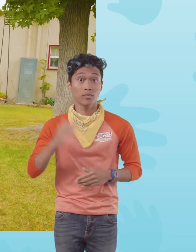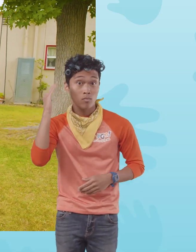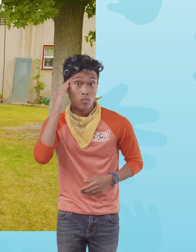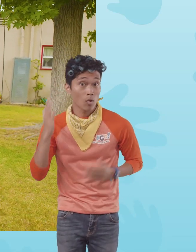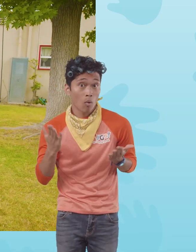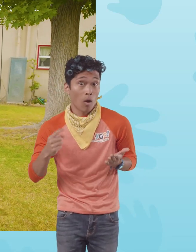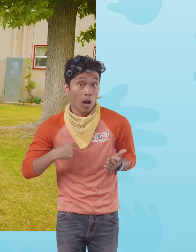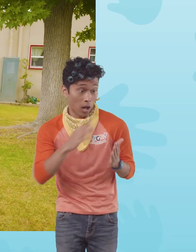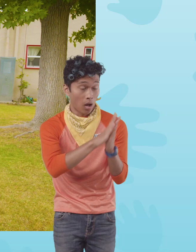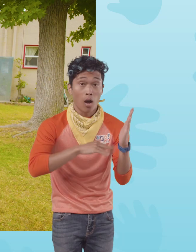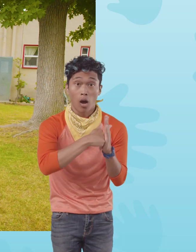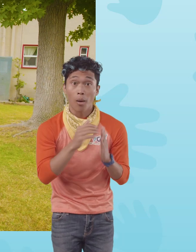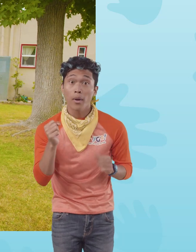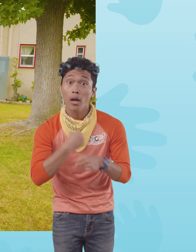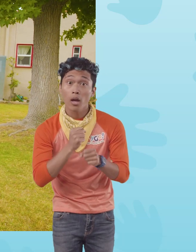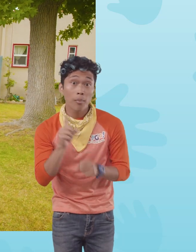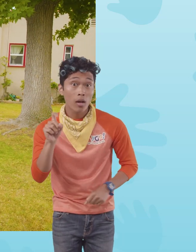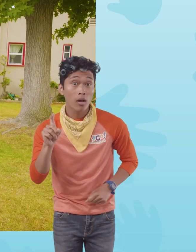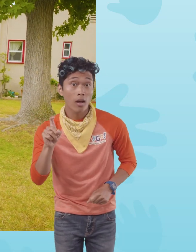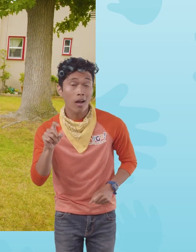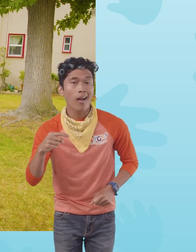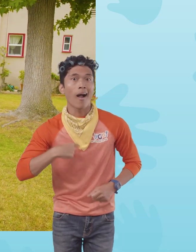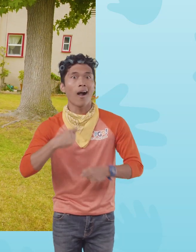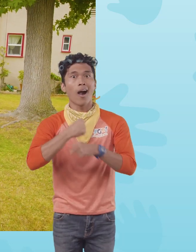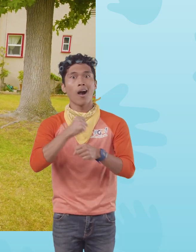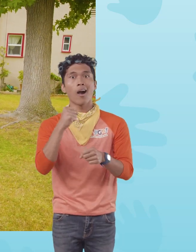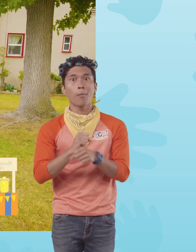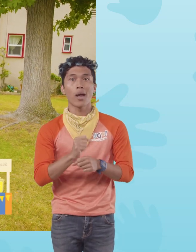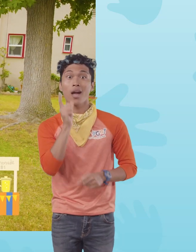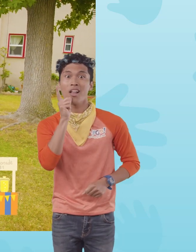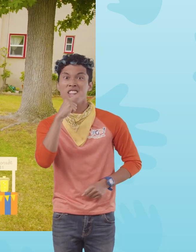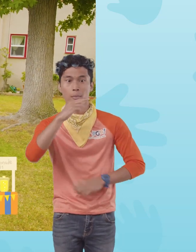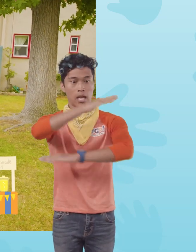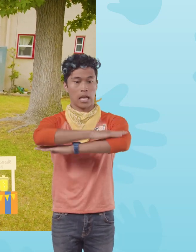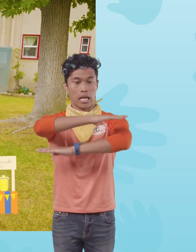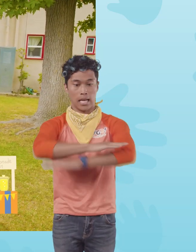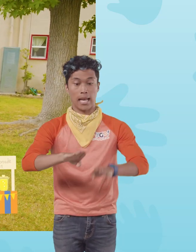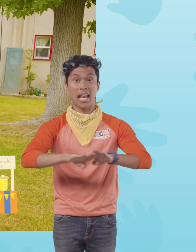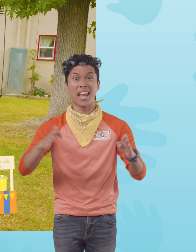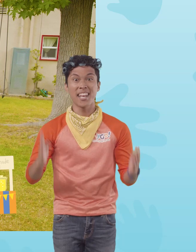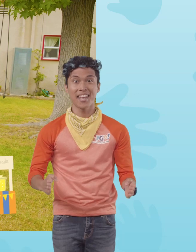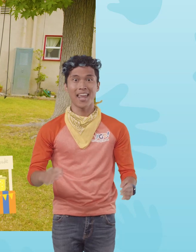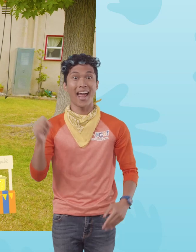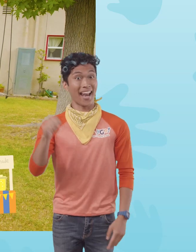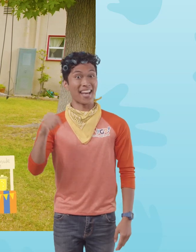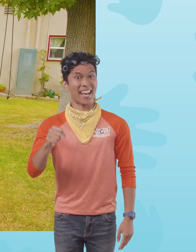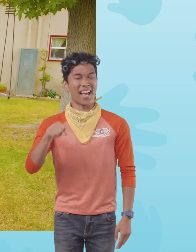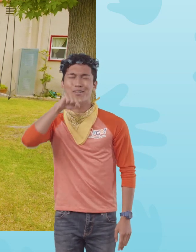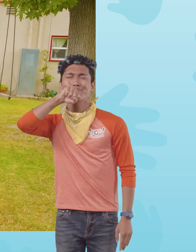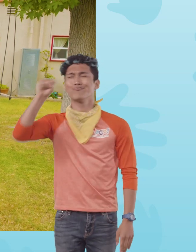what I'm painting and making? I'm actually gonna make a lemonade stand. Yeah, I